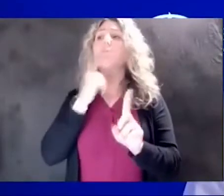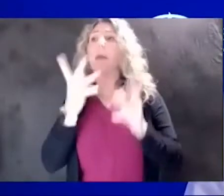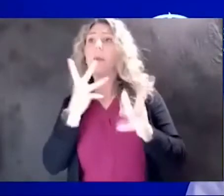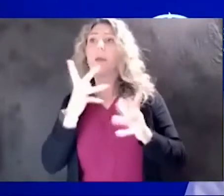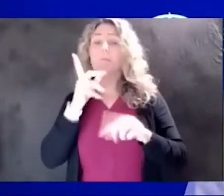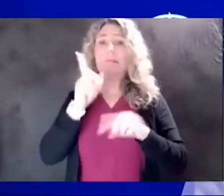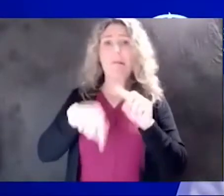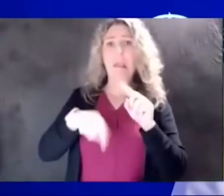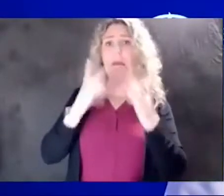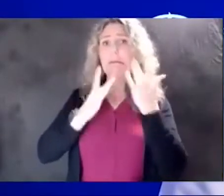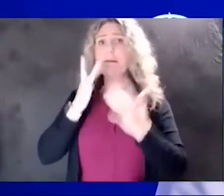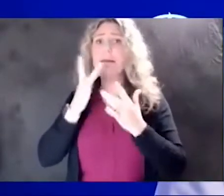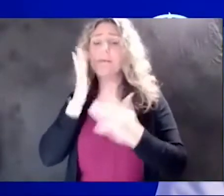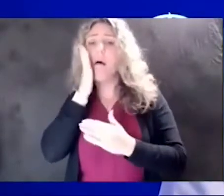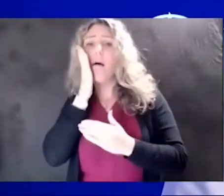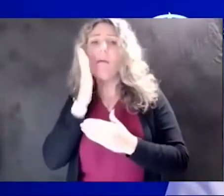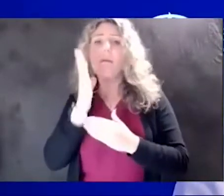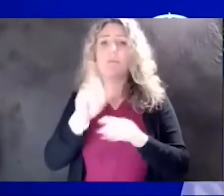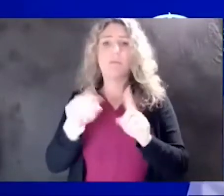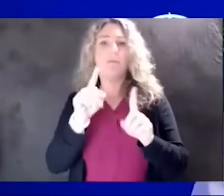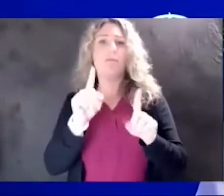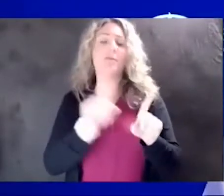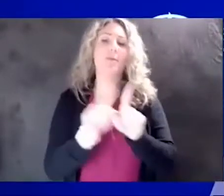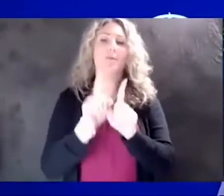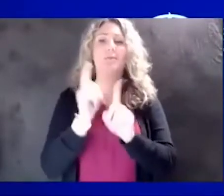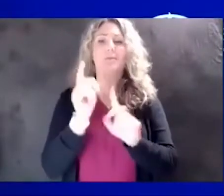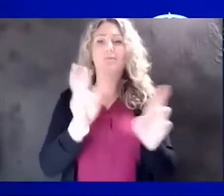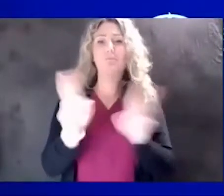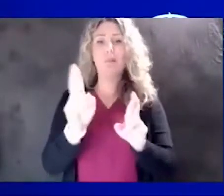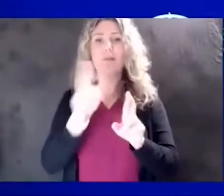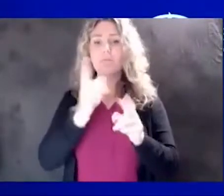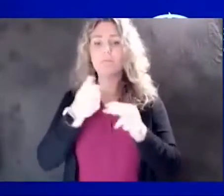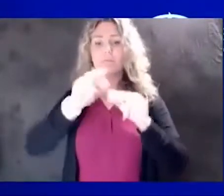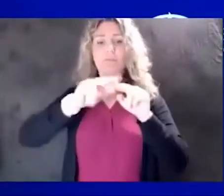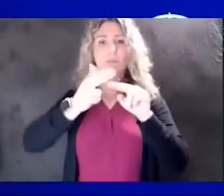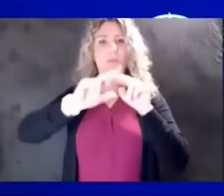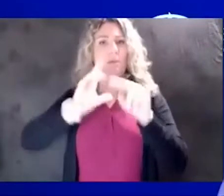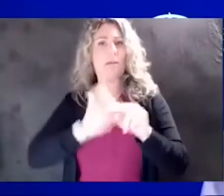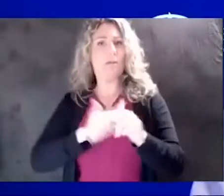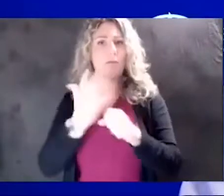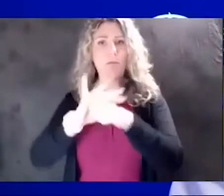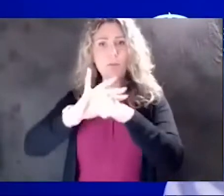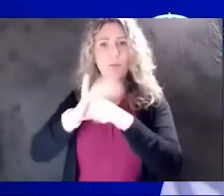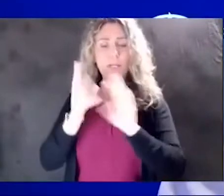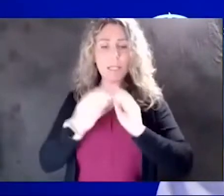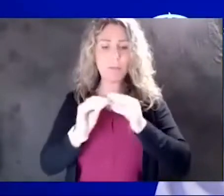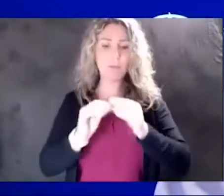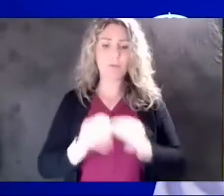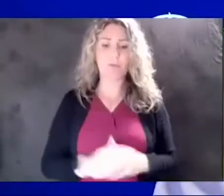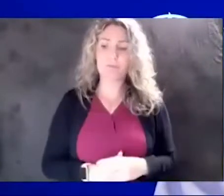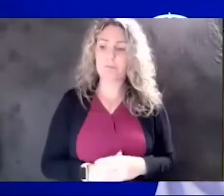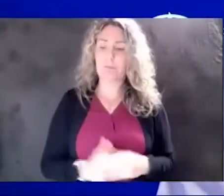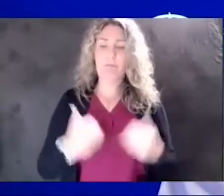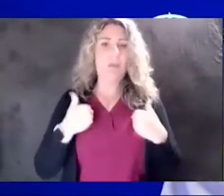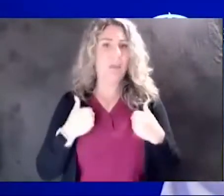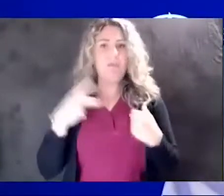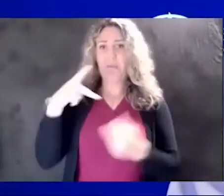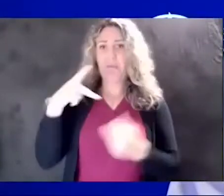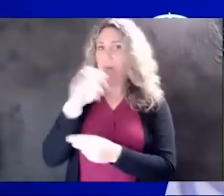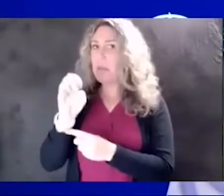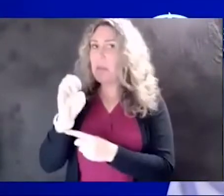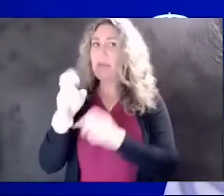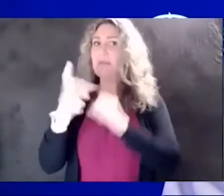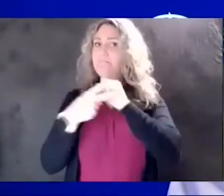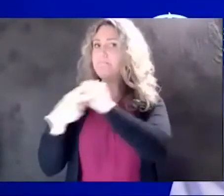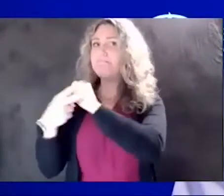are always ready for increase in our COVID numbers. We have good PPE stores and supplies right now. We